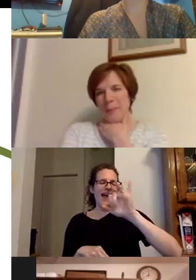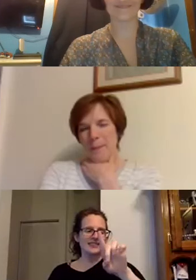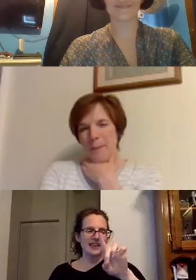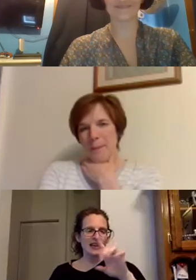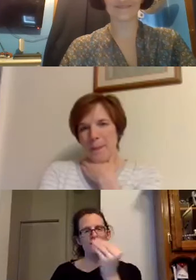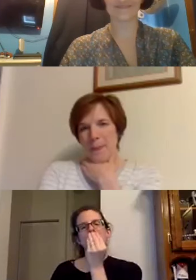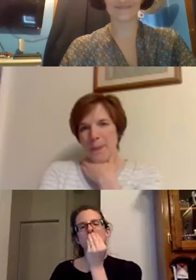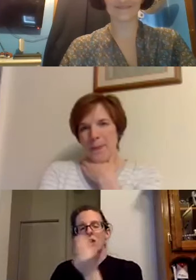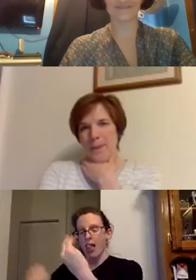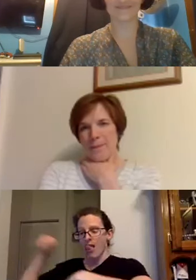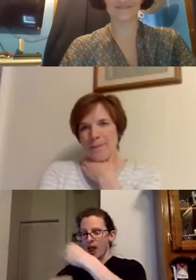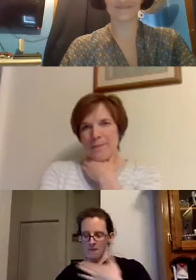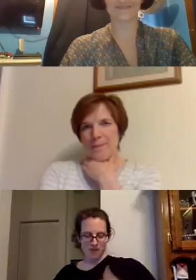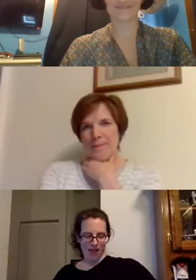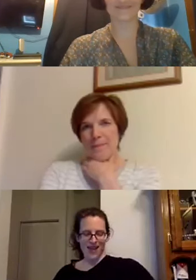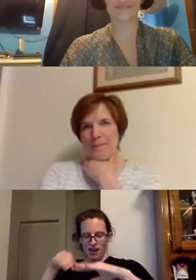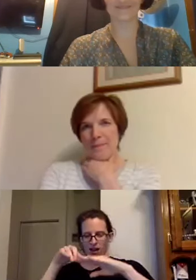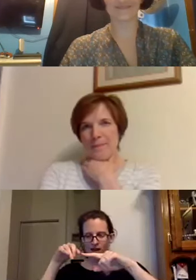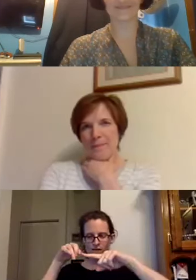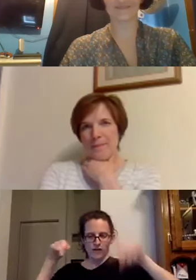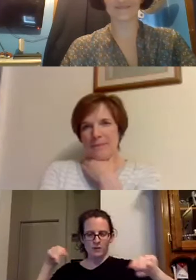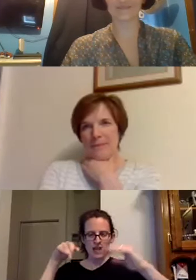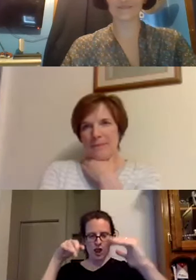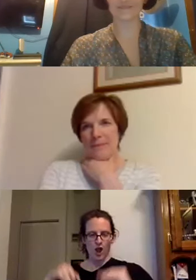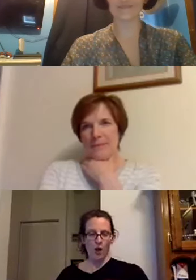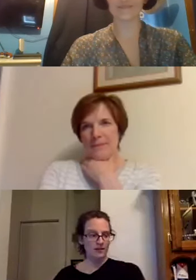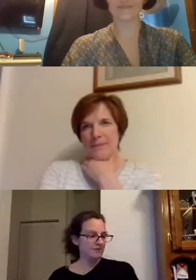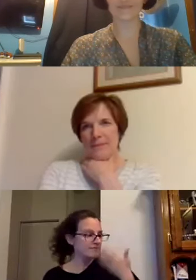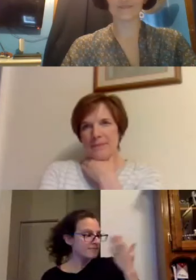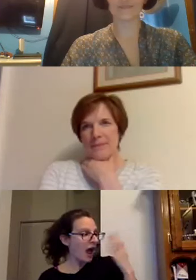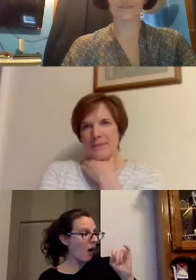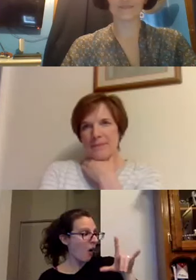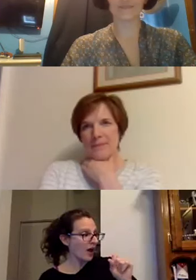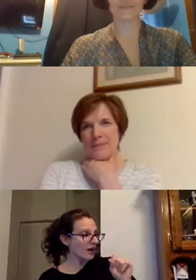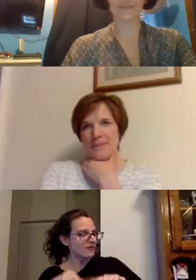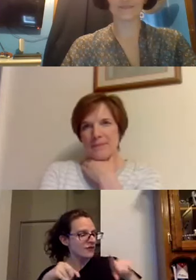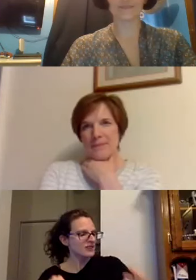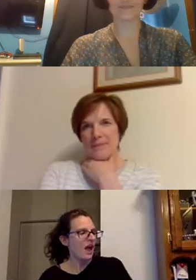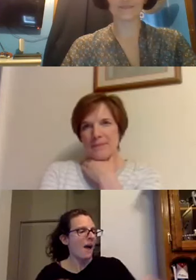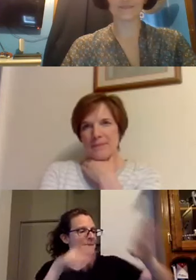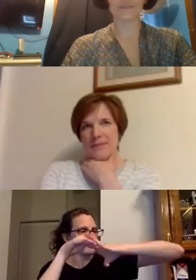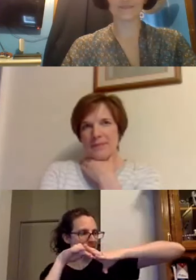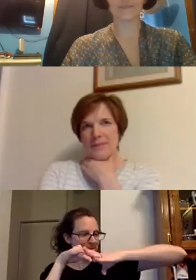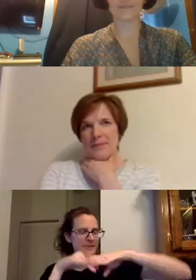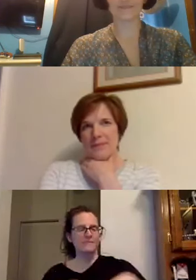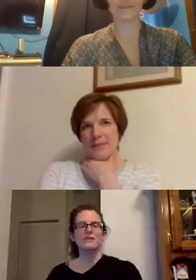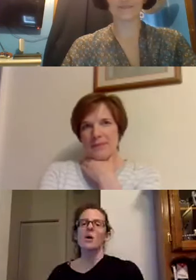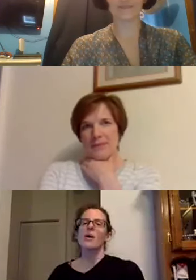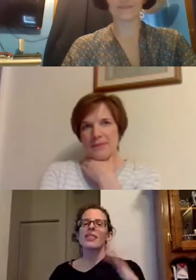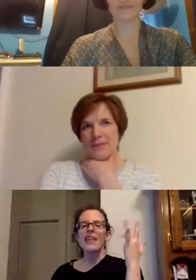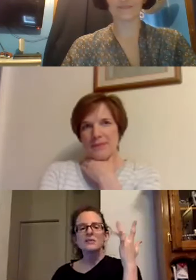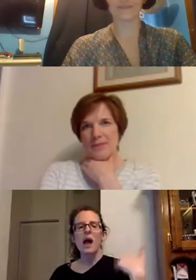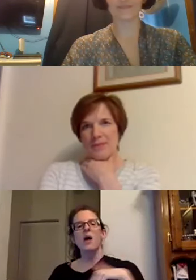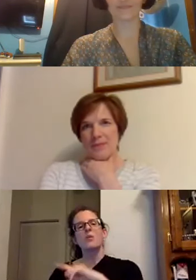know that the frequencies of certain oils are the same as certain organs, which explains why they have been used